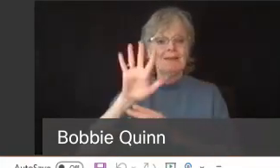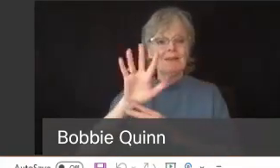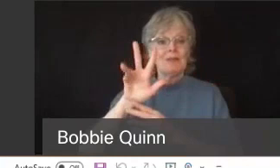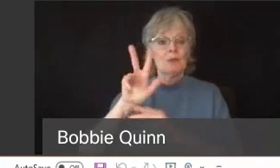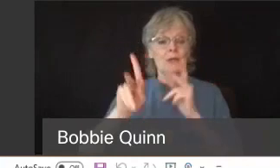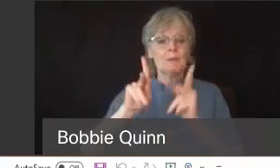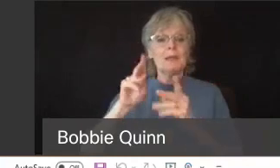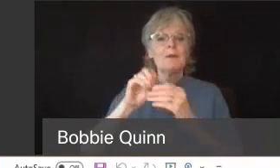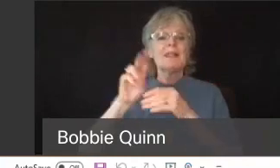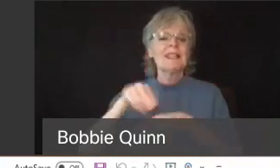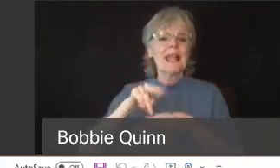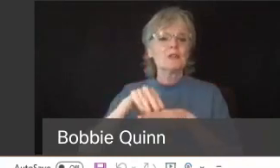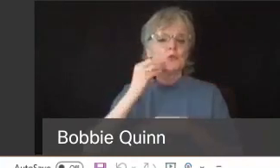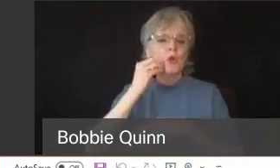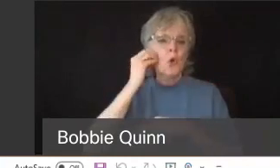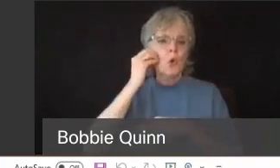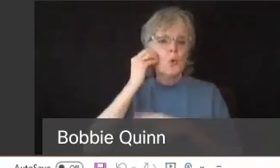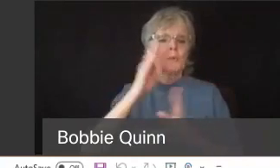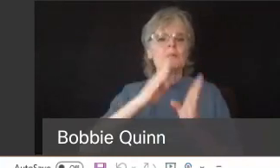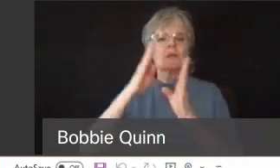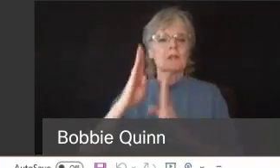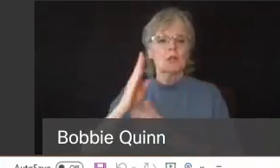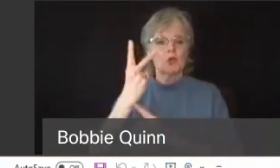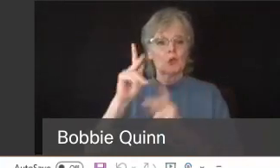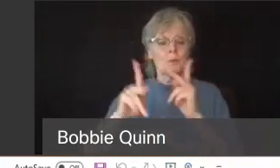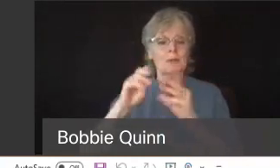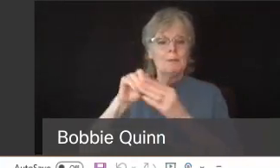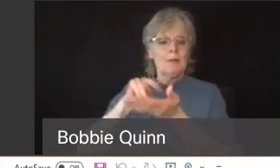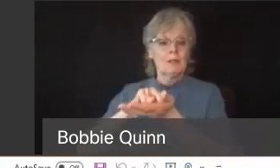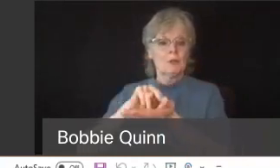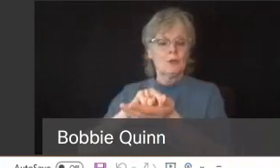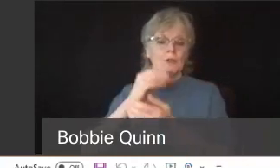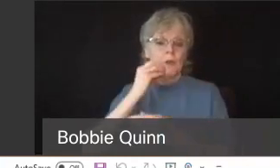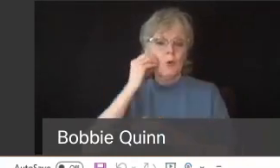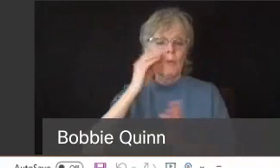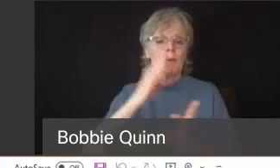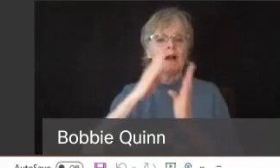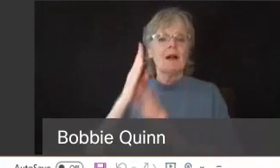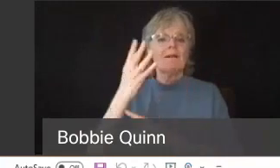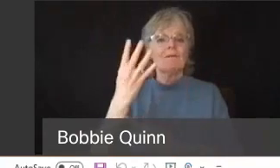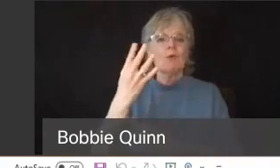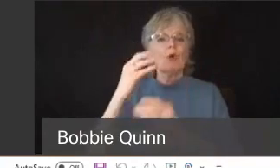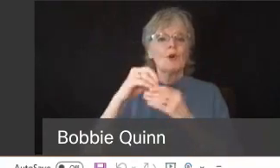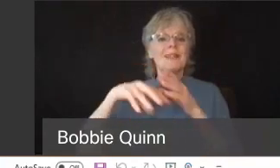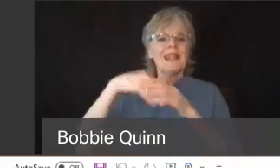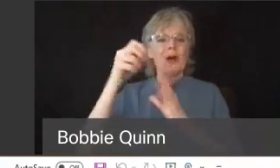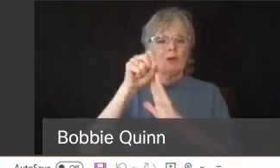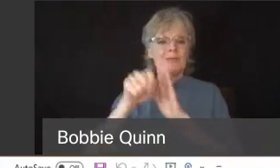in natural homes, 2 in a nursing home, 4 in an out-of-state